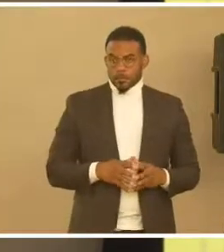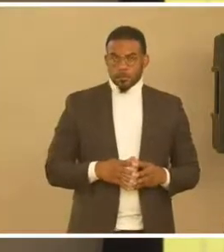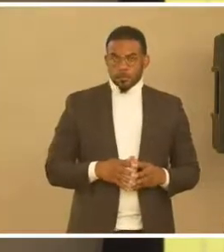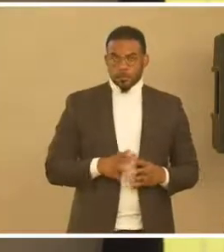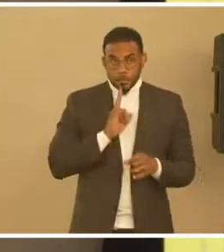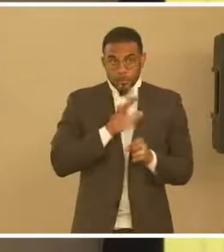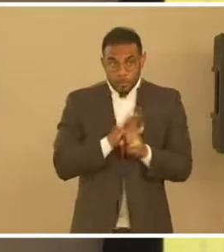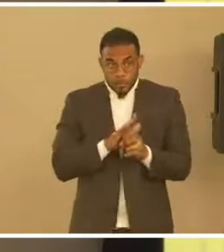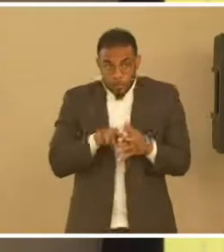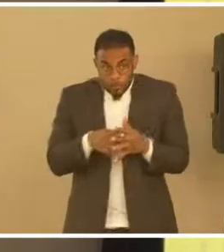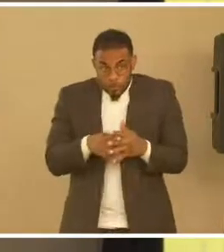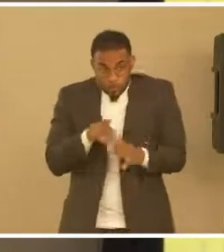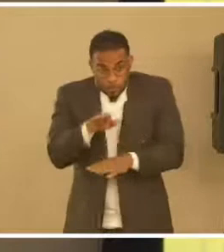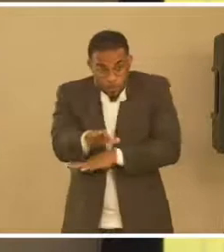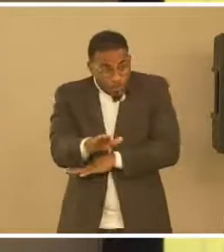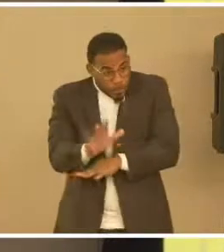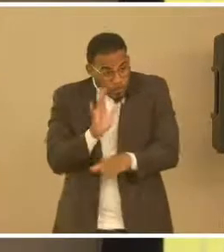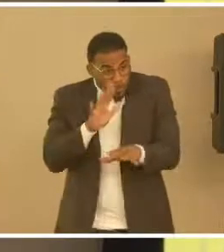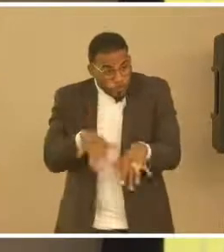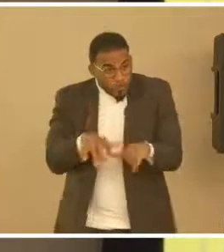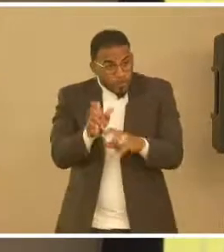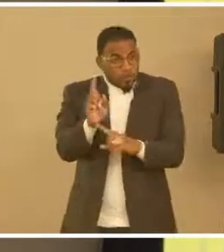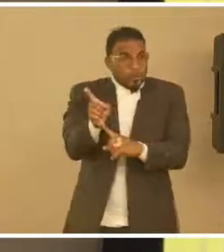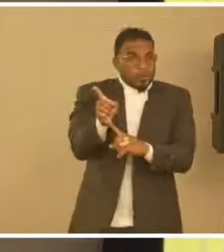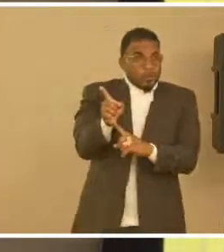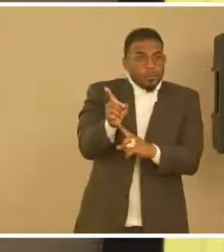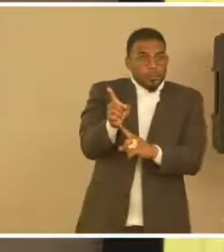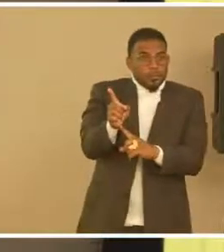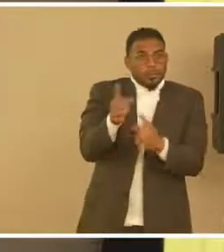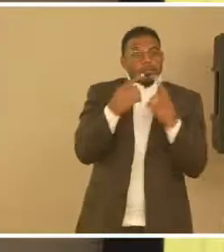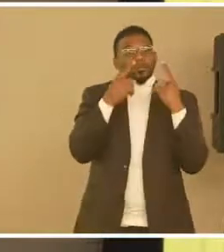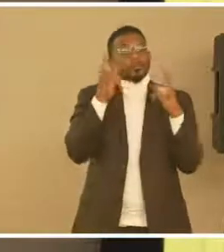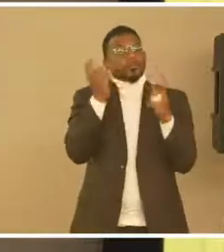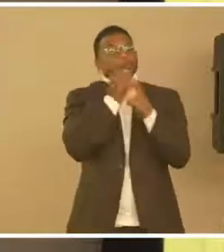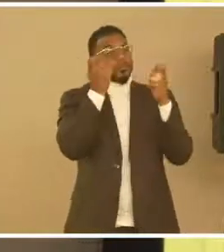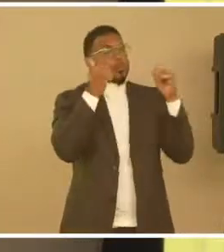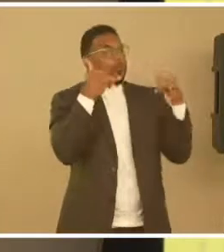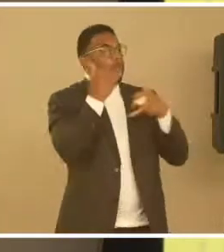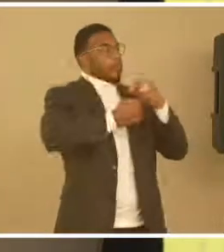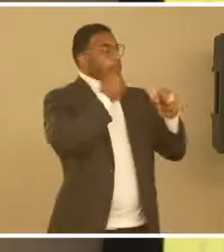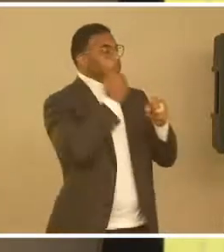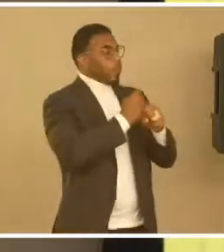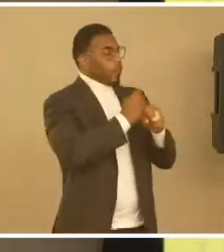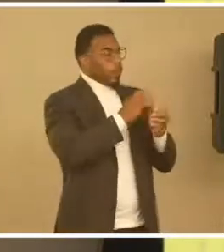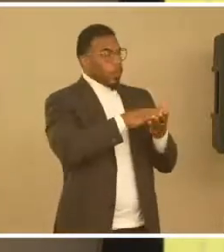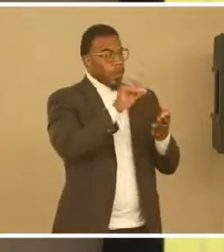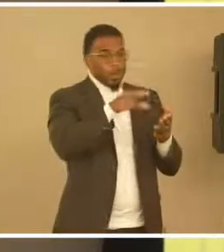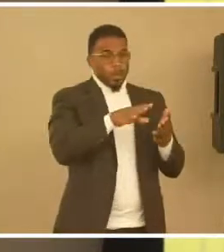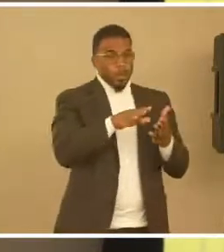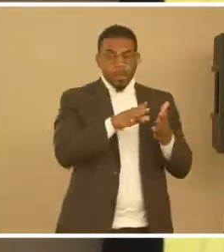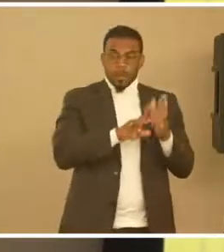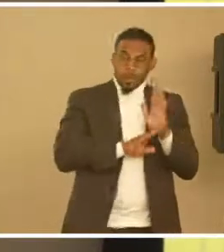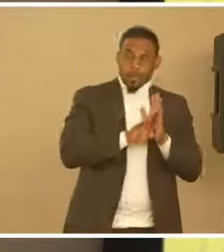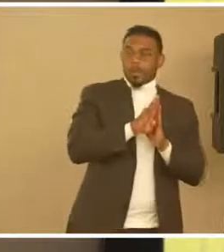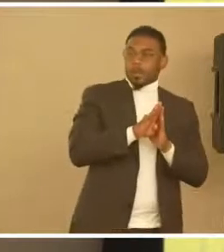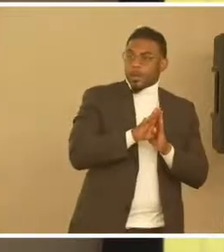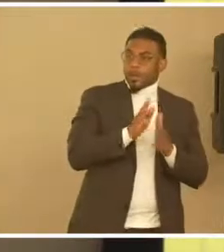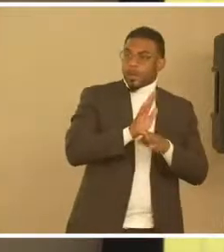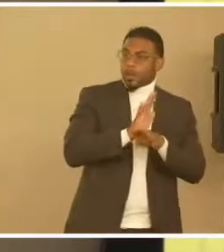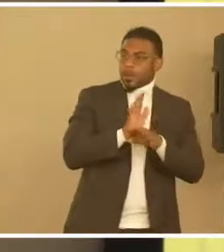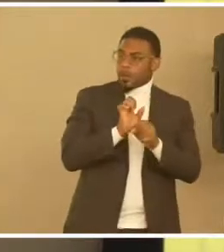As promised at the beginning of the evening, we're going to take a moment to announce the winners of this year's Student and Emerging